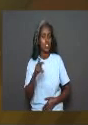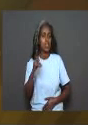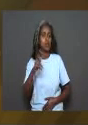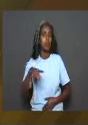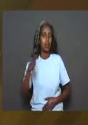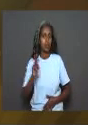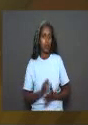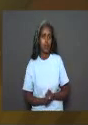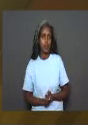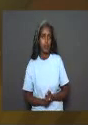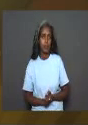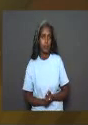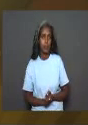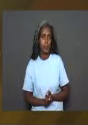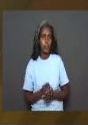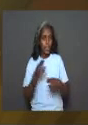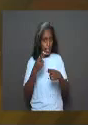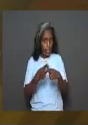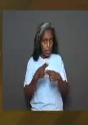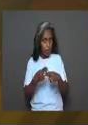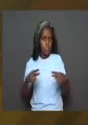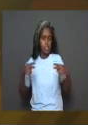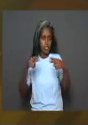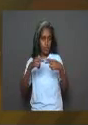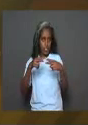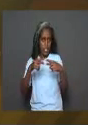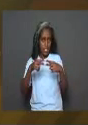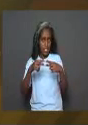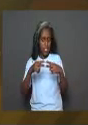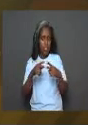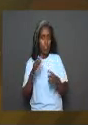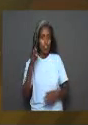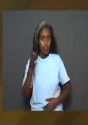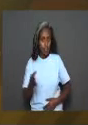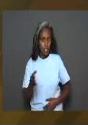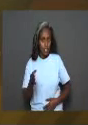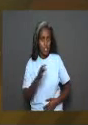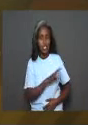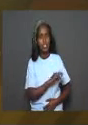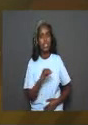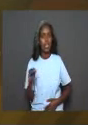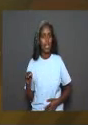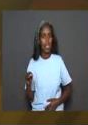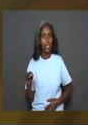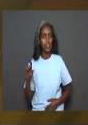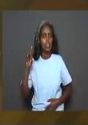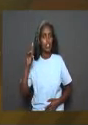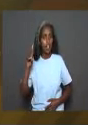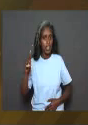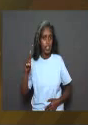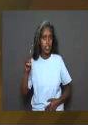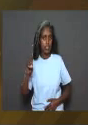parabola. Name the vertex, focus, and